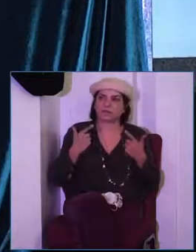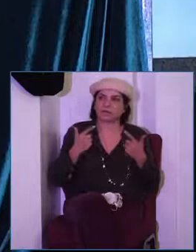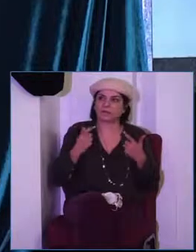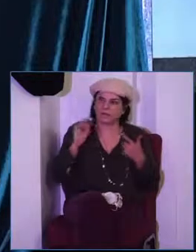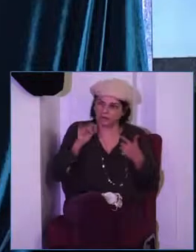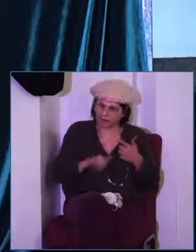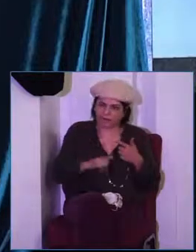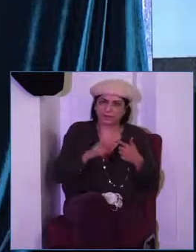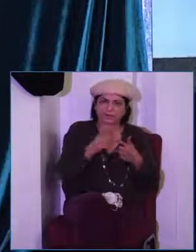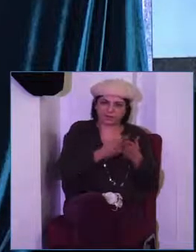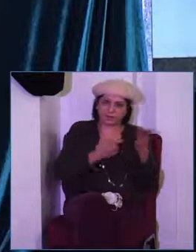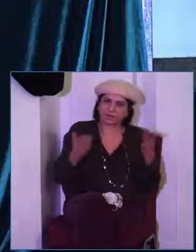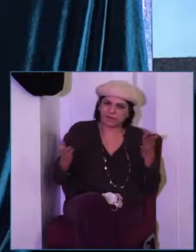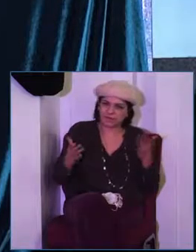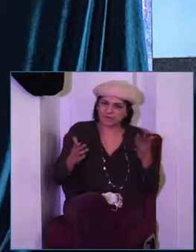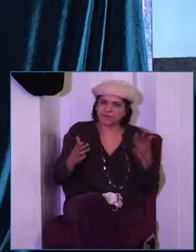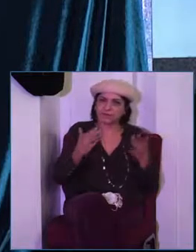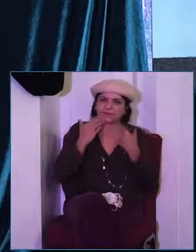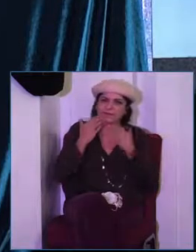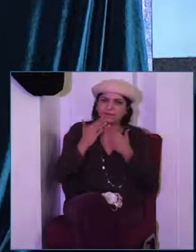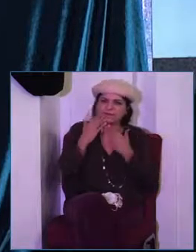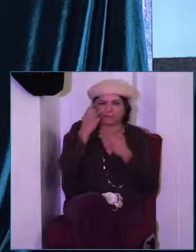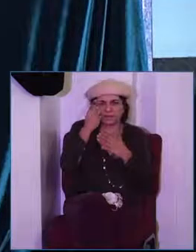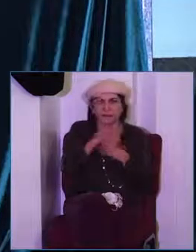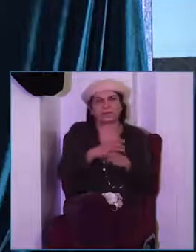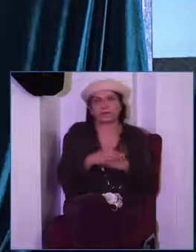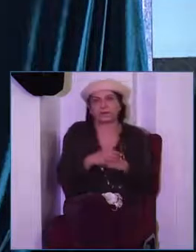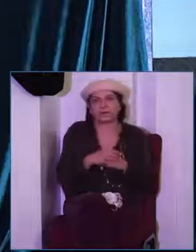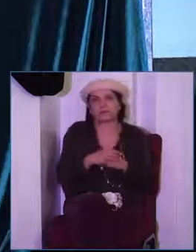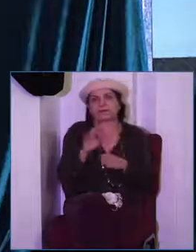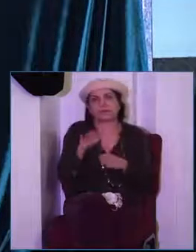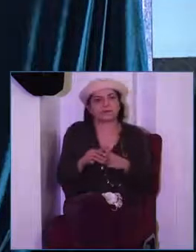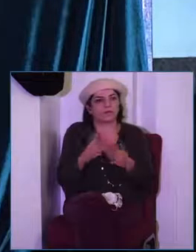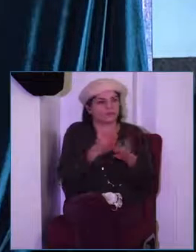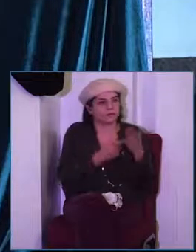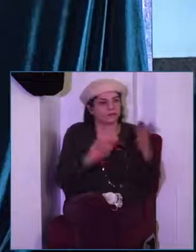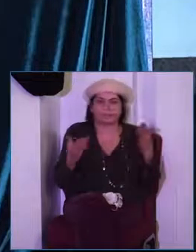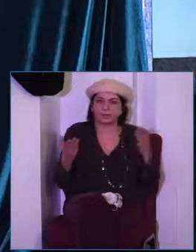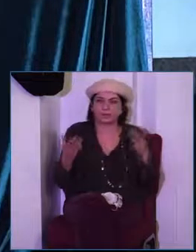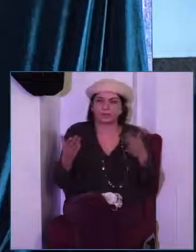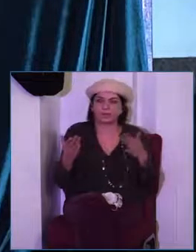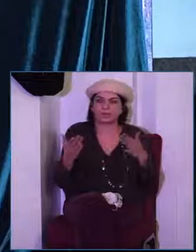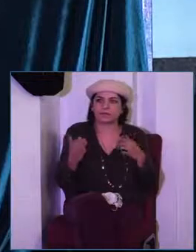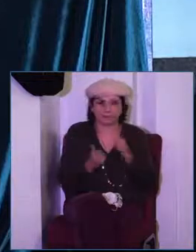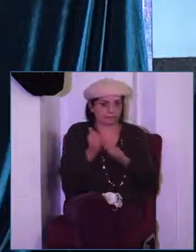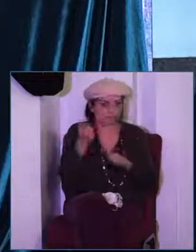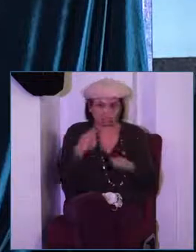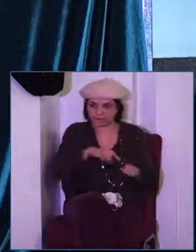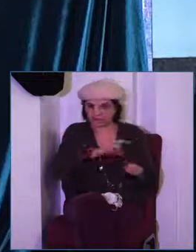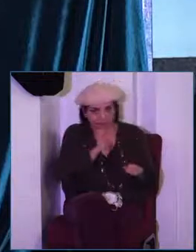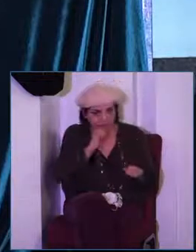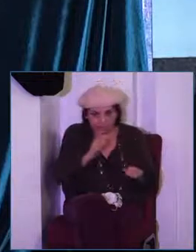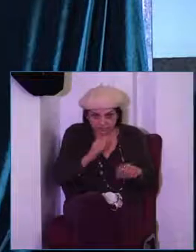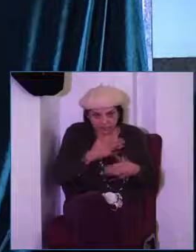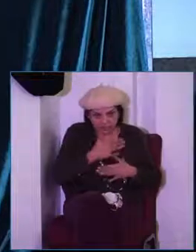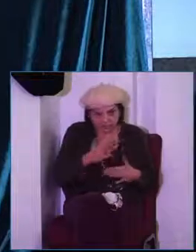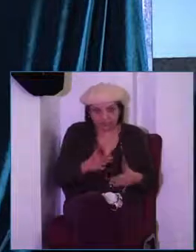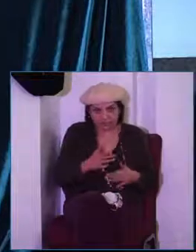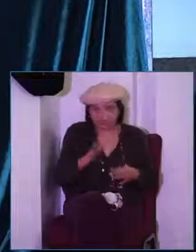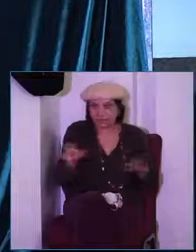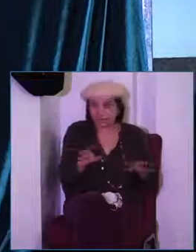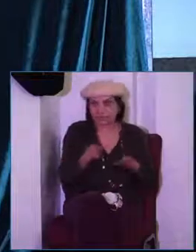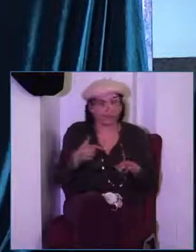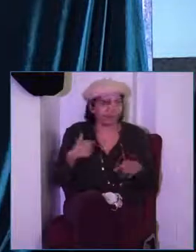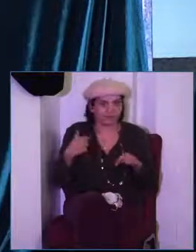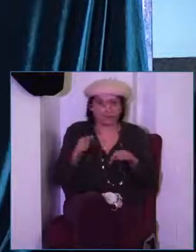That's something to be thankful for. That's something that most of us are not going to be willing to do. I can't